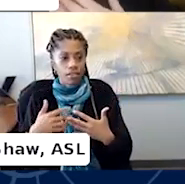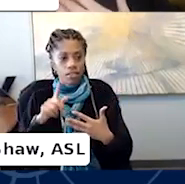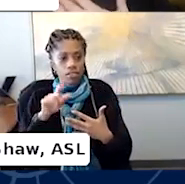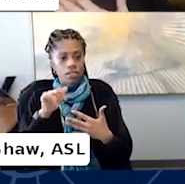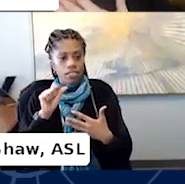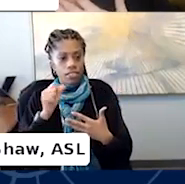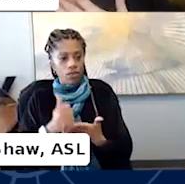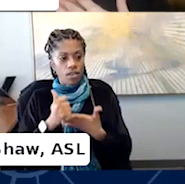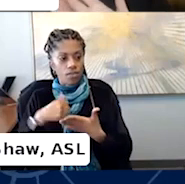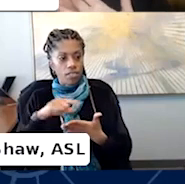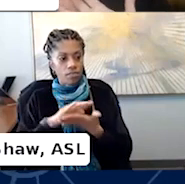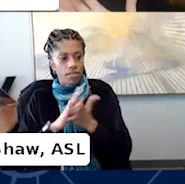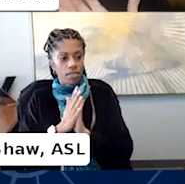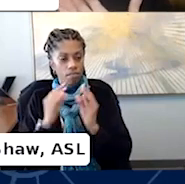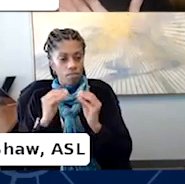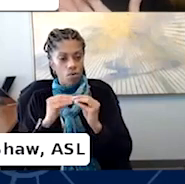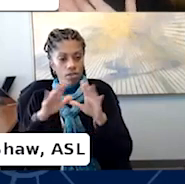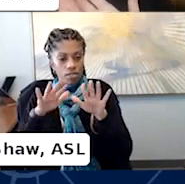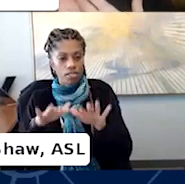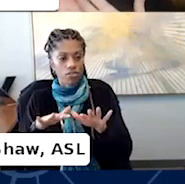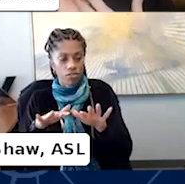space together, and just give us a breath?